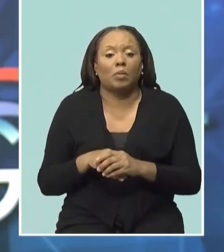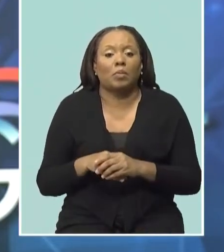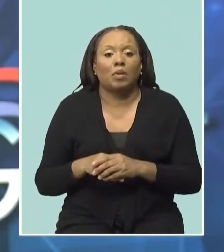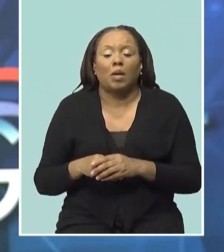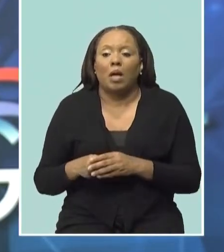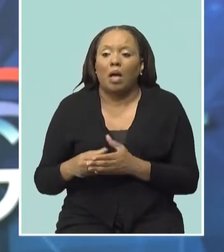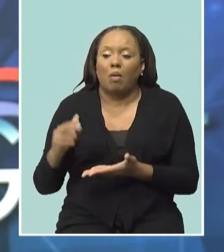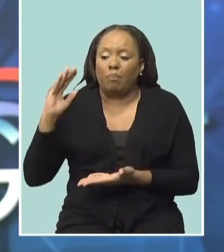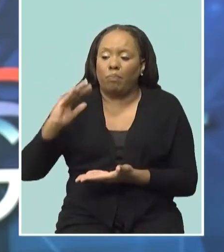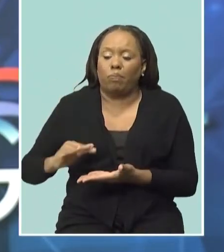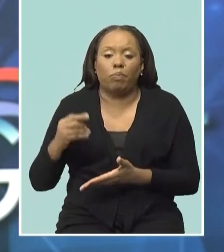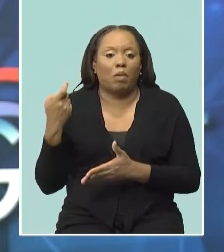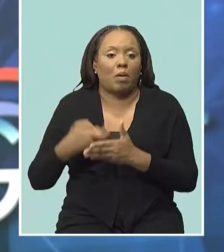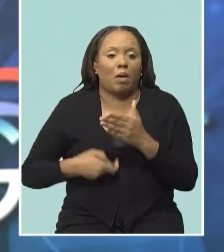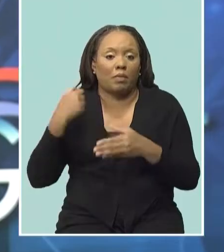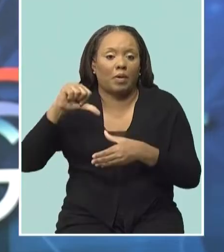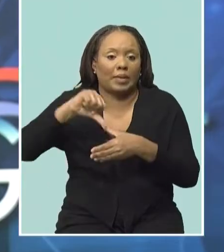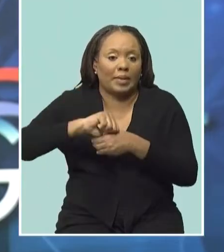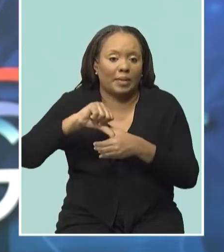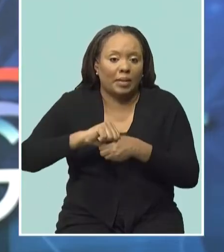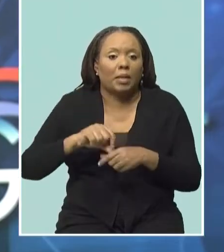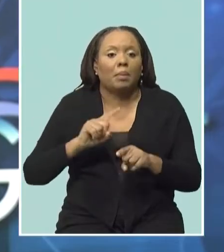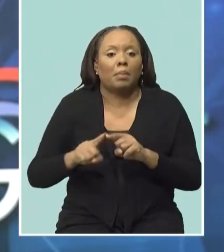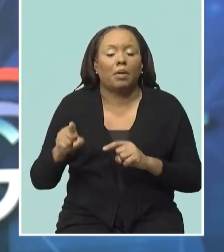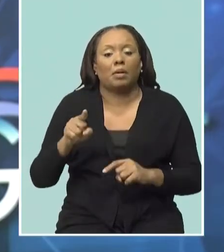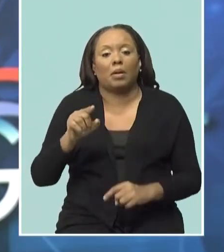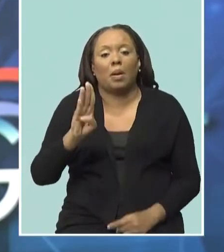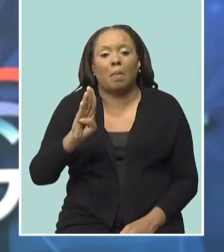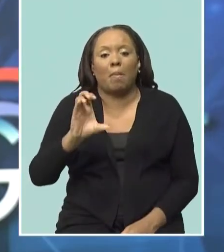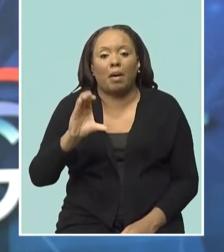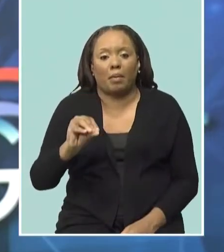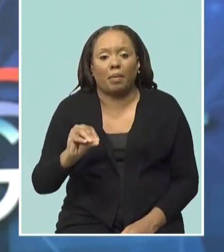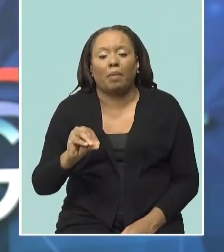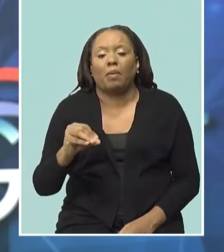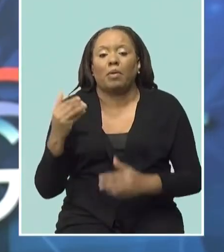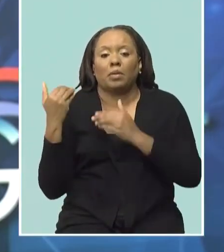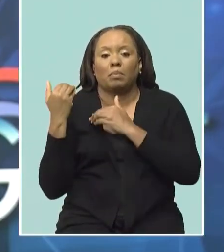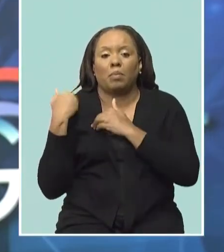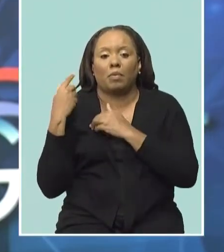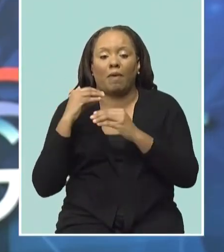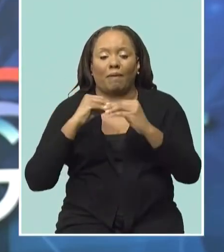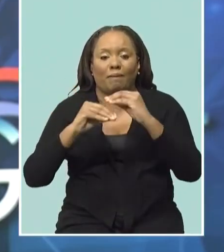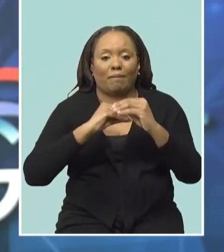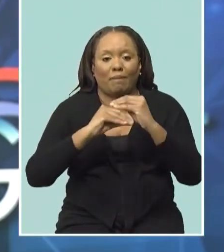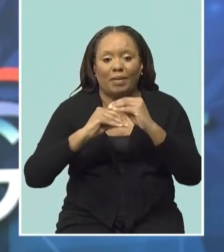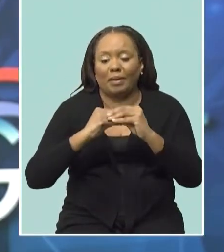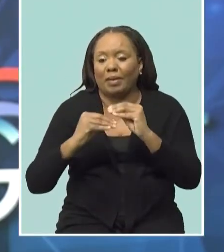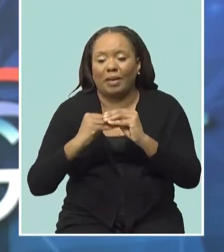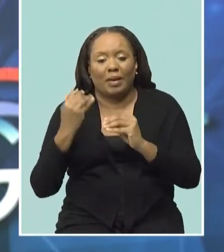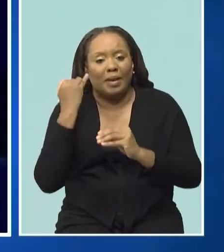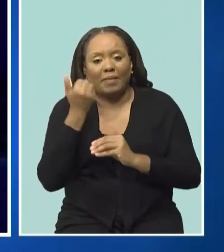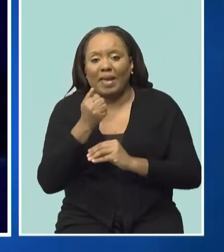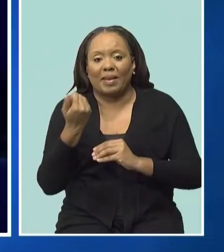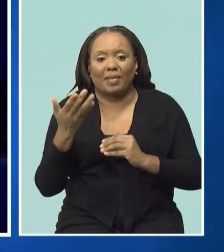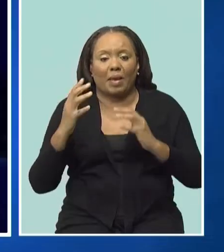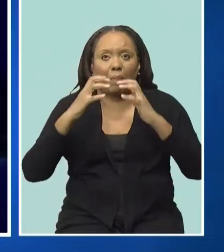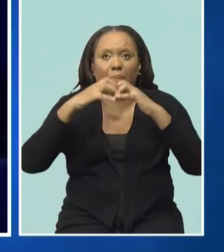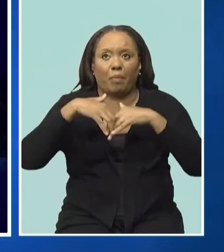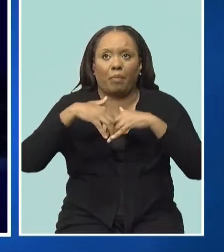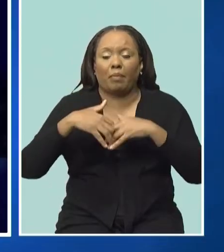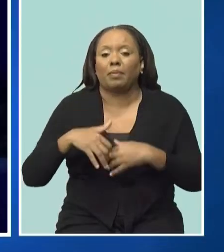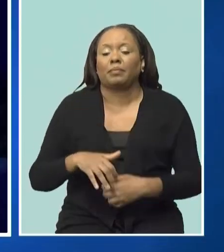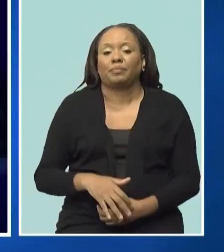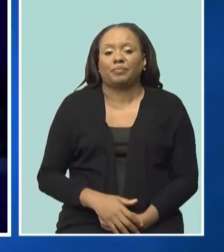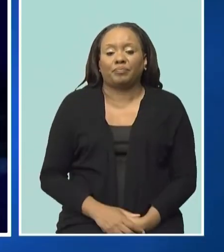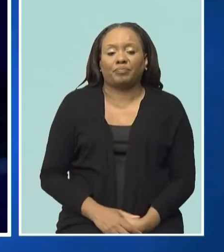rate for diesel, while the company is responsible for maintenance of its refrigeration units. The problem is that